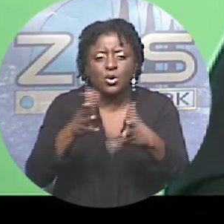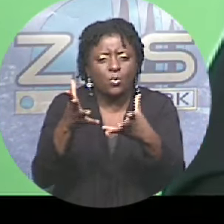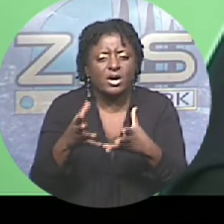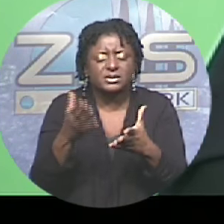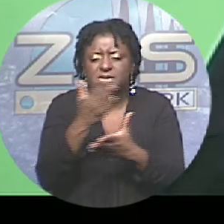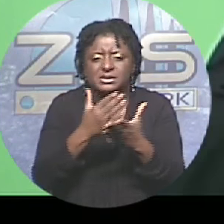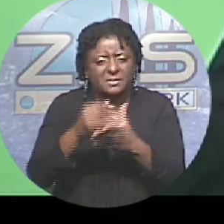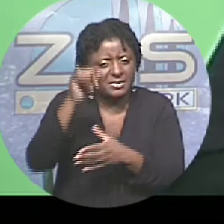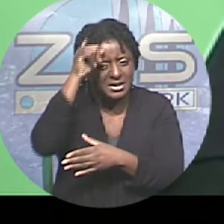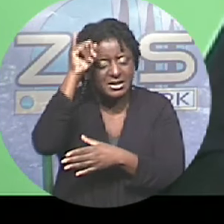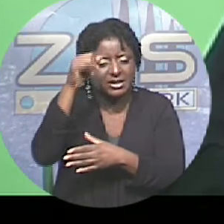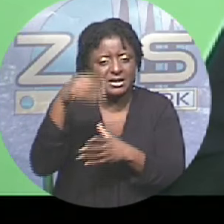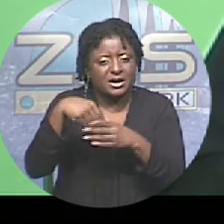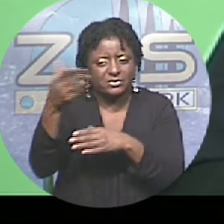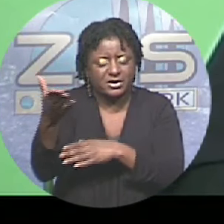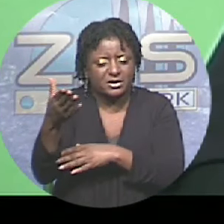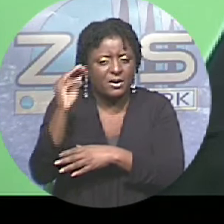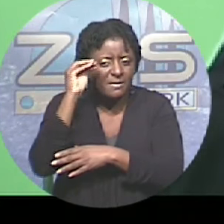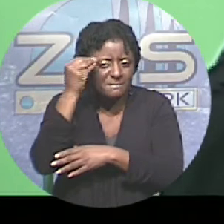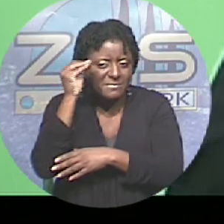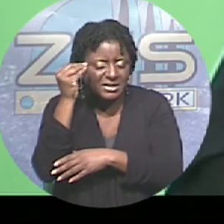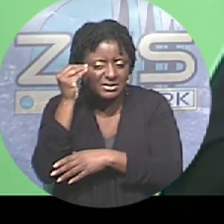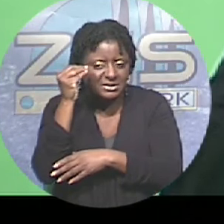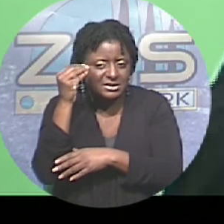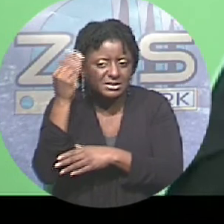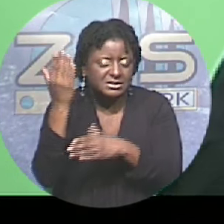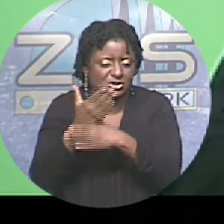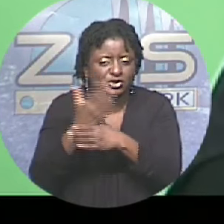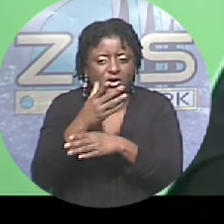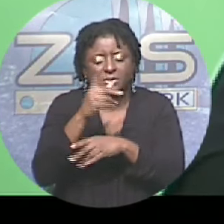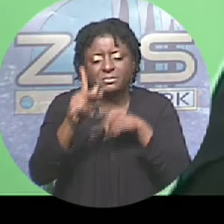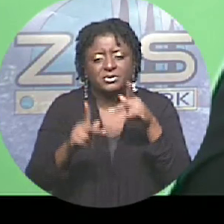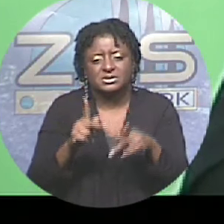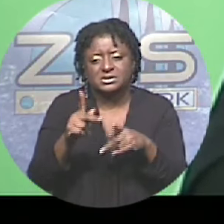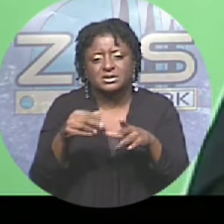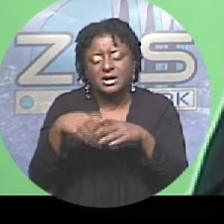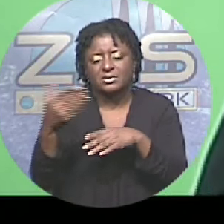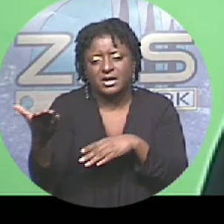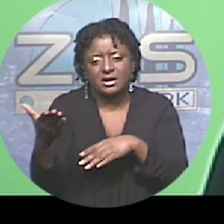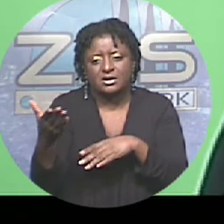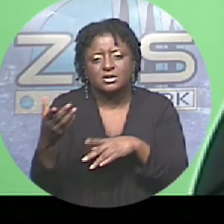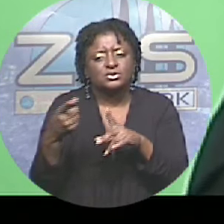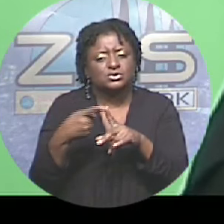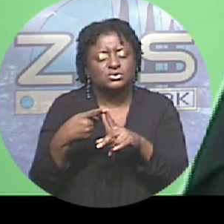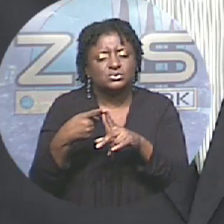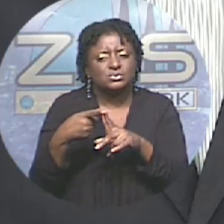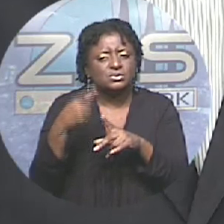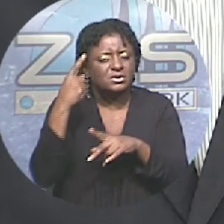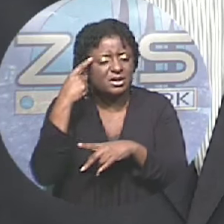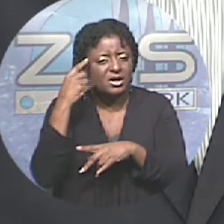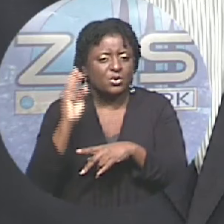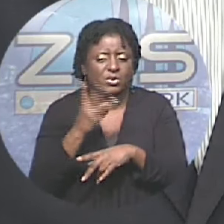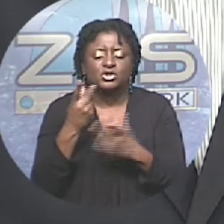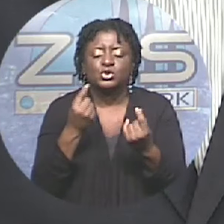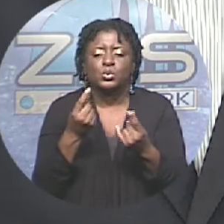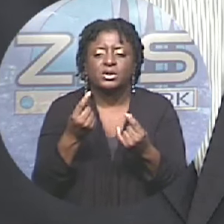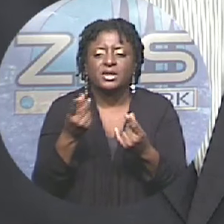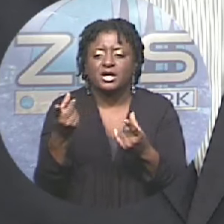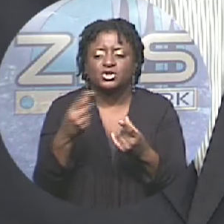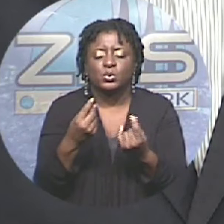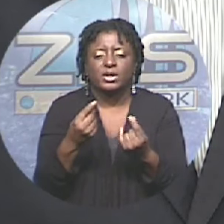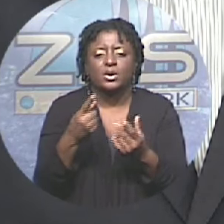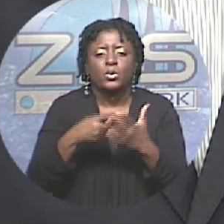there, some mentally disturbed person out there, to believe that they are doing what we want them to do. The National